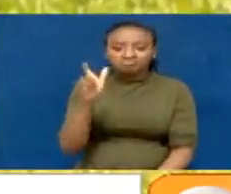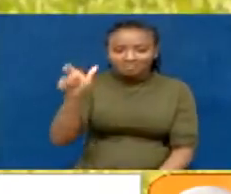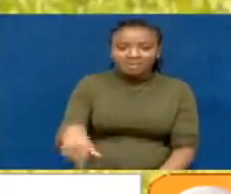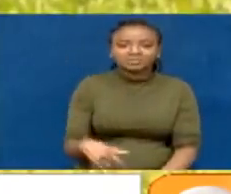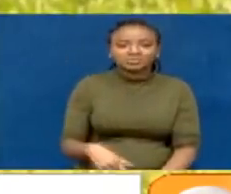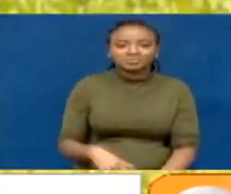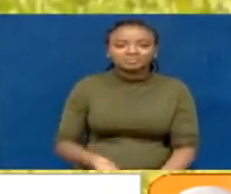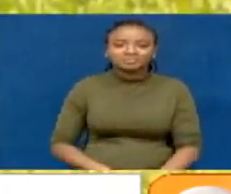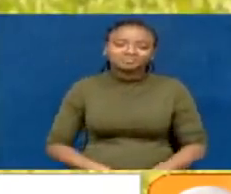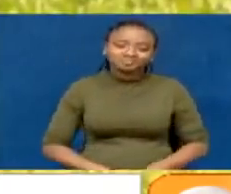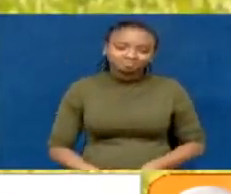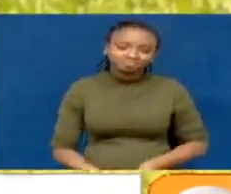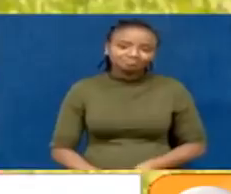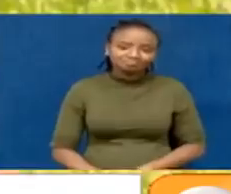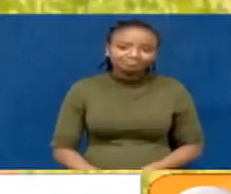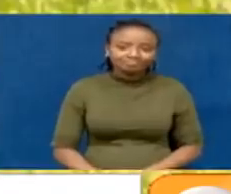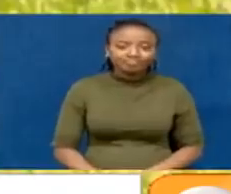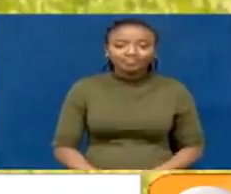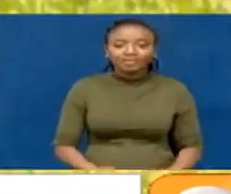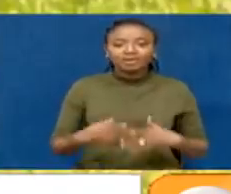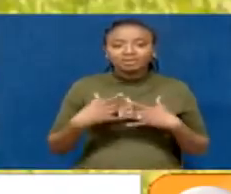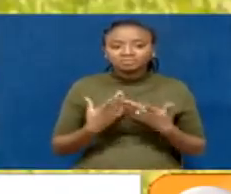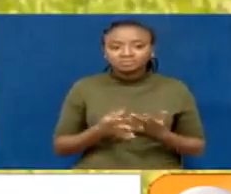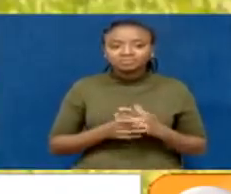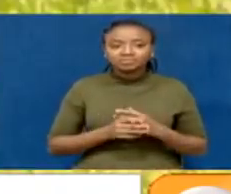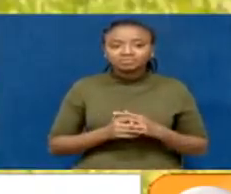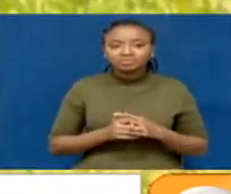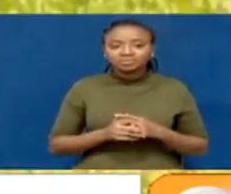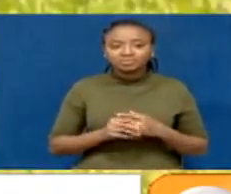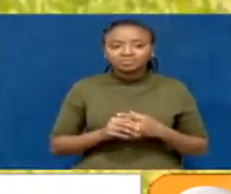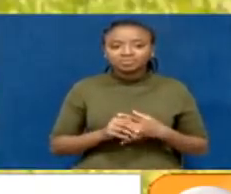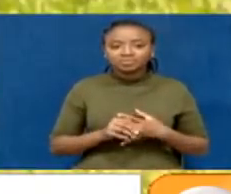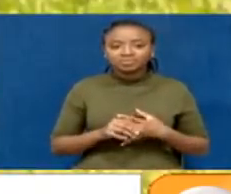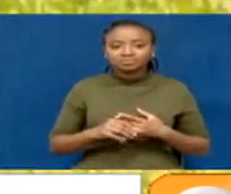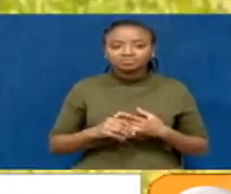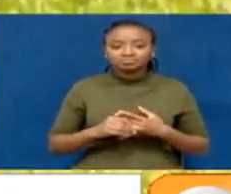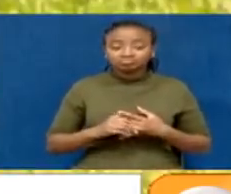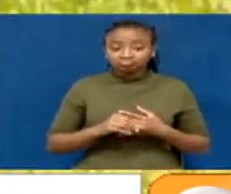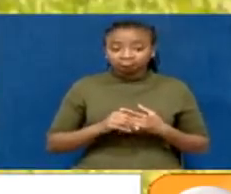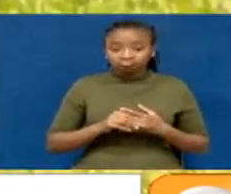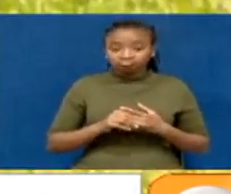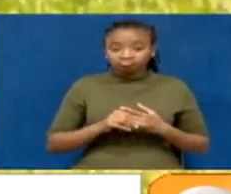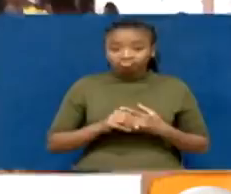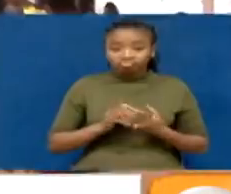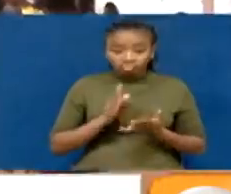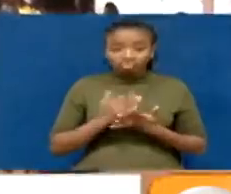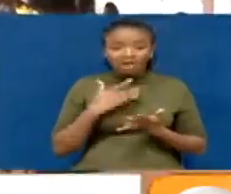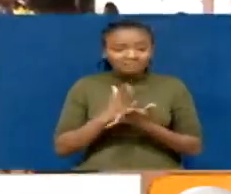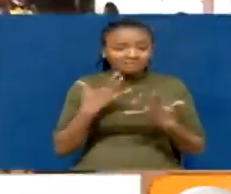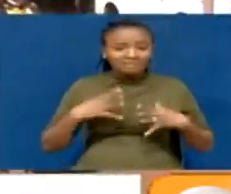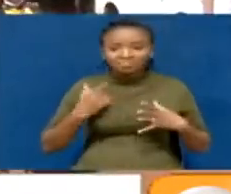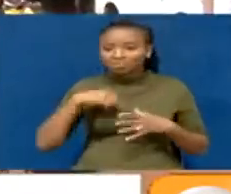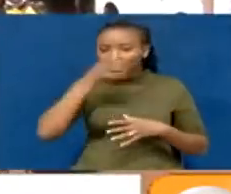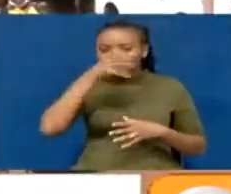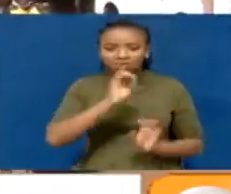party ticket is meaningless, right? So there are friends that we will never leave behind. She